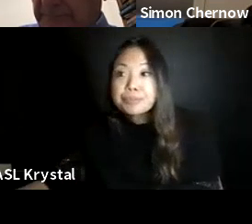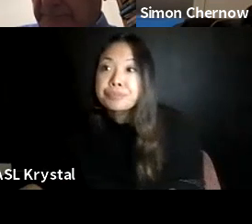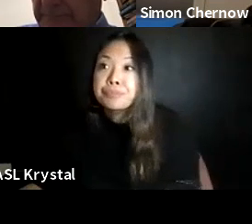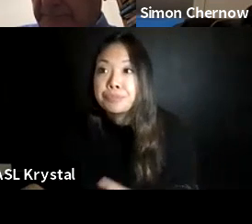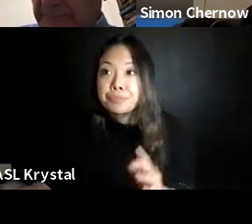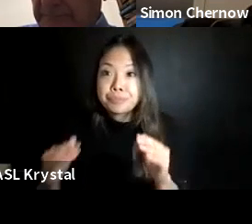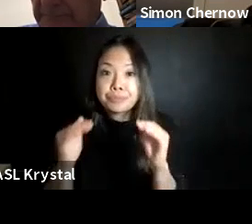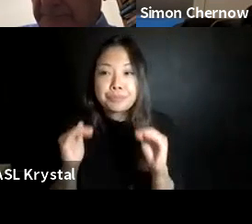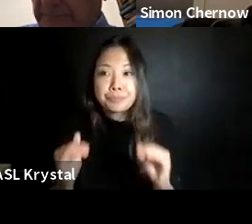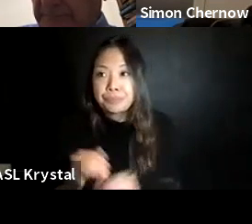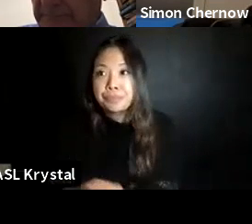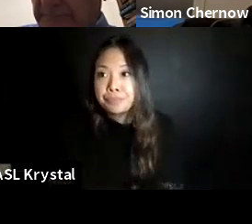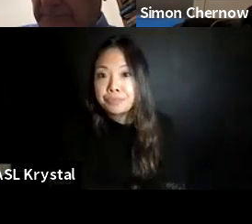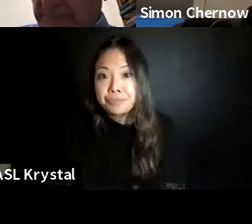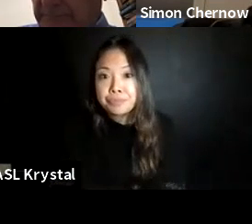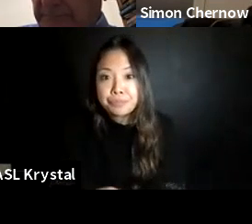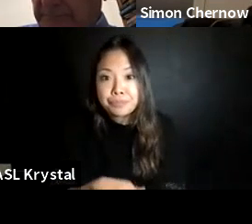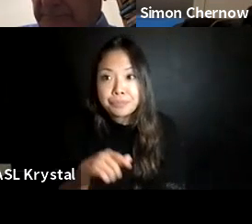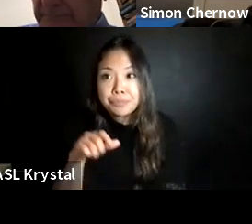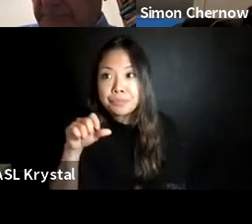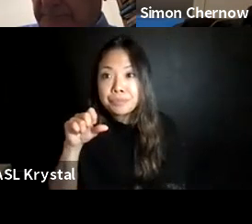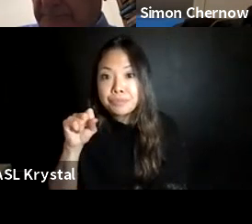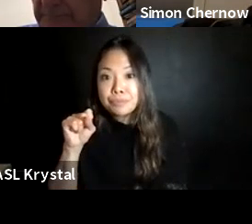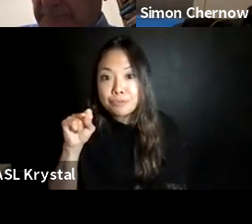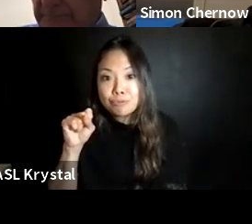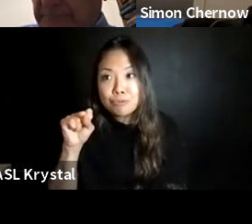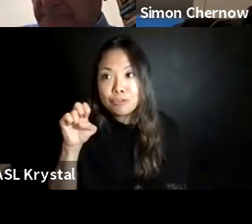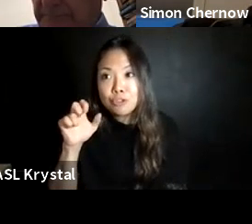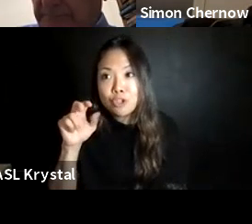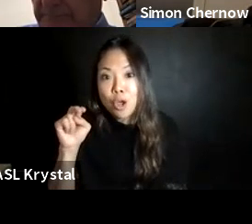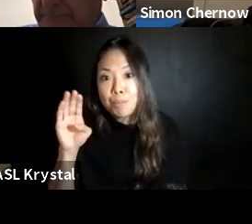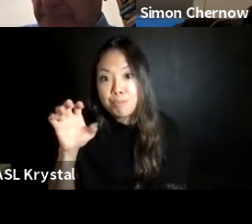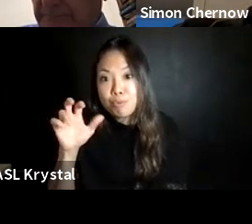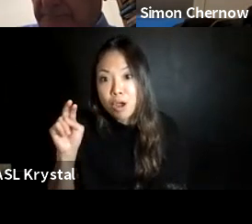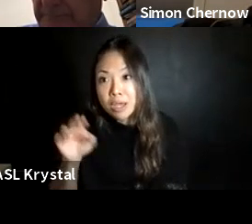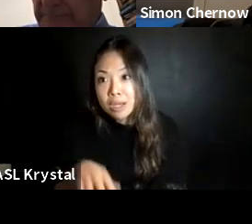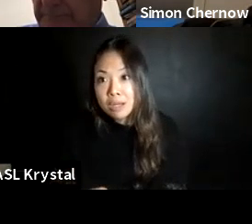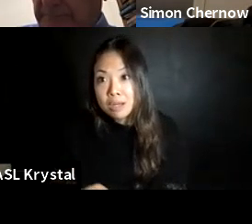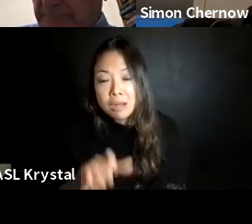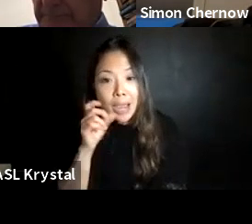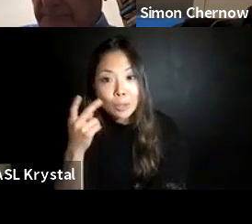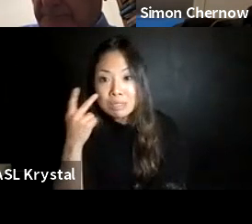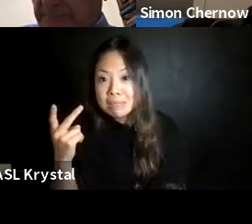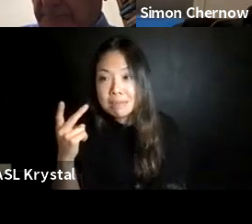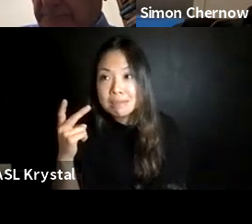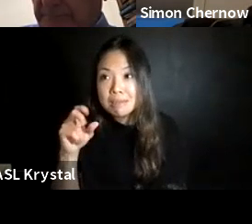I don't see her name, so I will go to the next one. Sean Ryan. I don't see a Sean Ryan either,